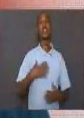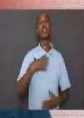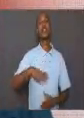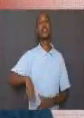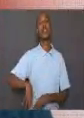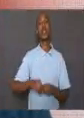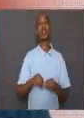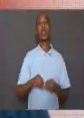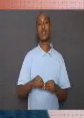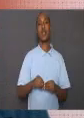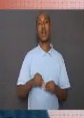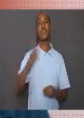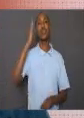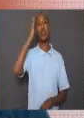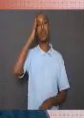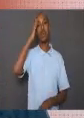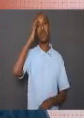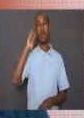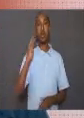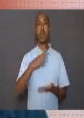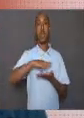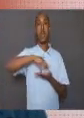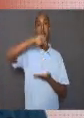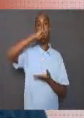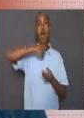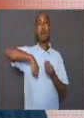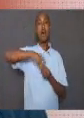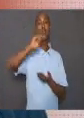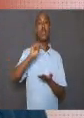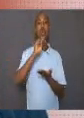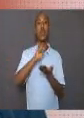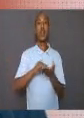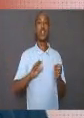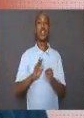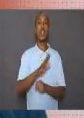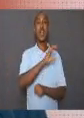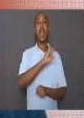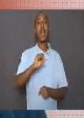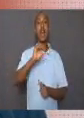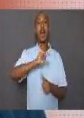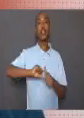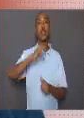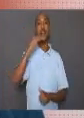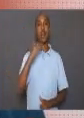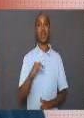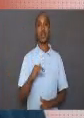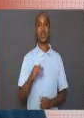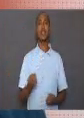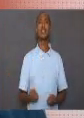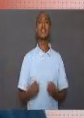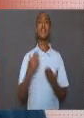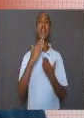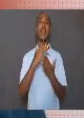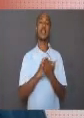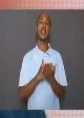Students, as you know, we learned about nuclear charge and atomic radius several